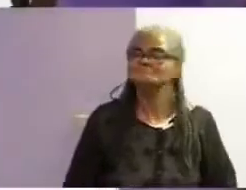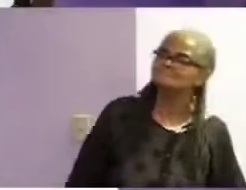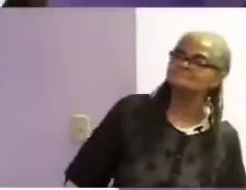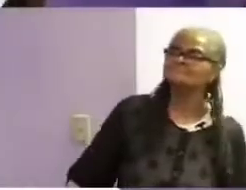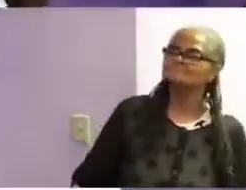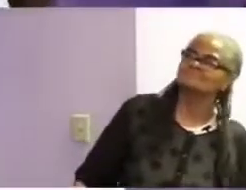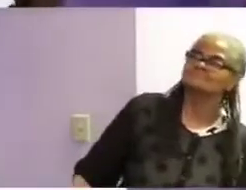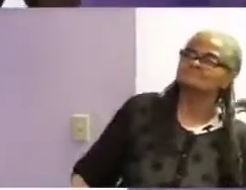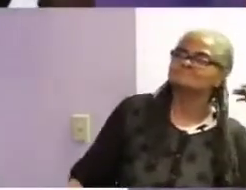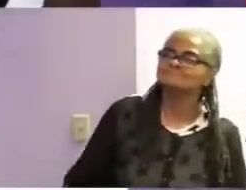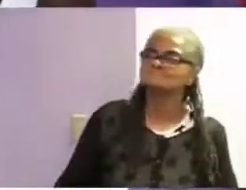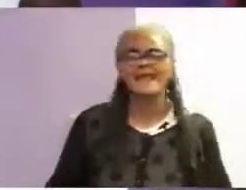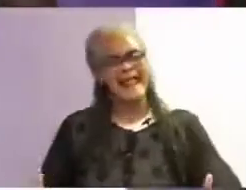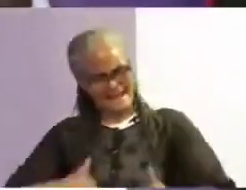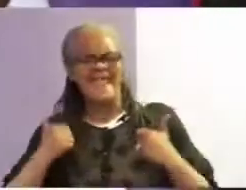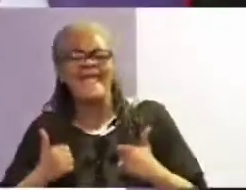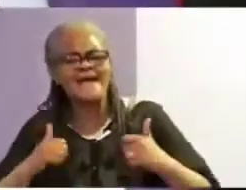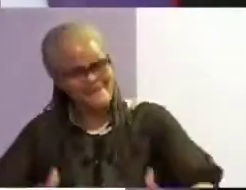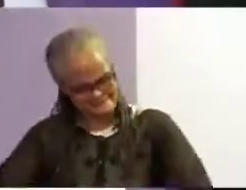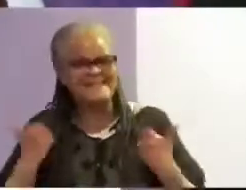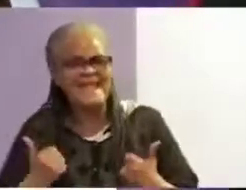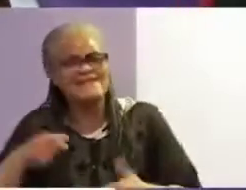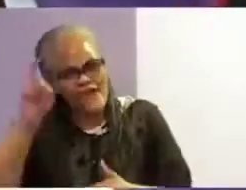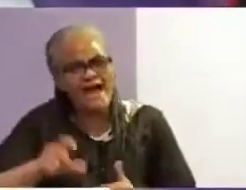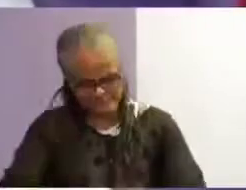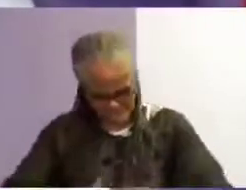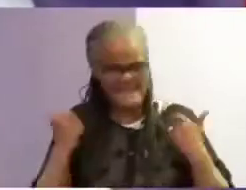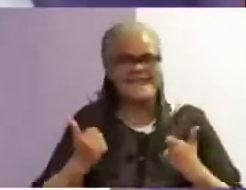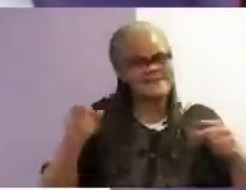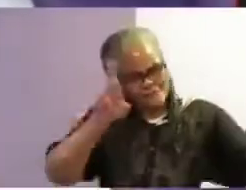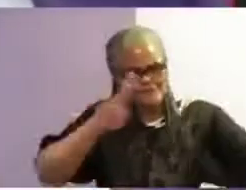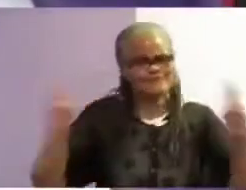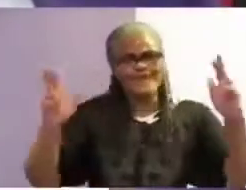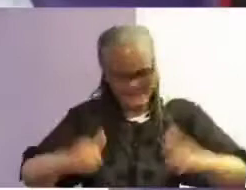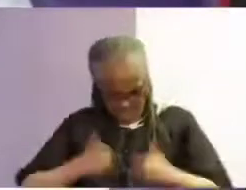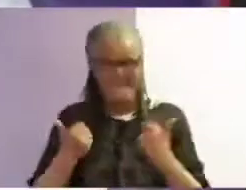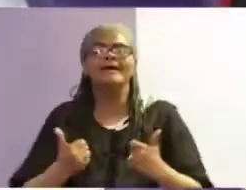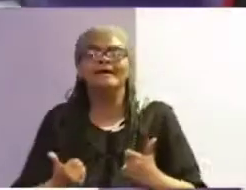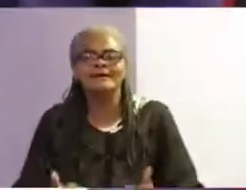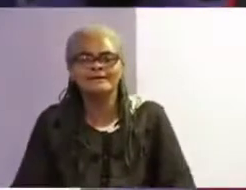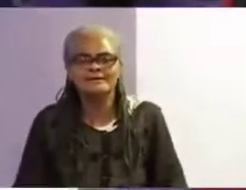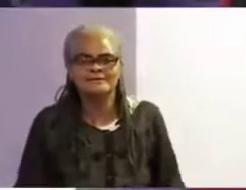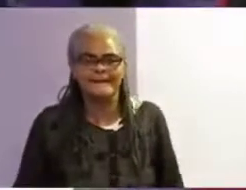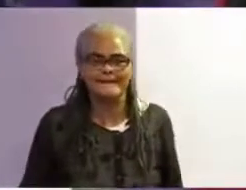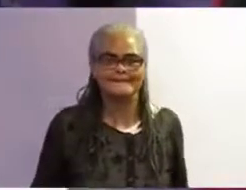We got to live, Gary, we got to live! Get ready to live!